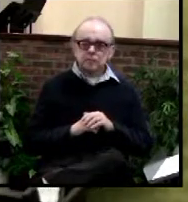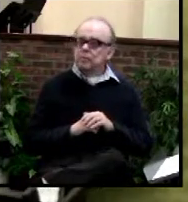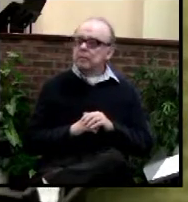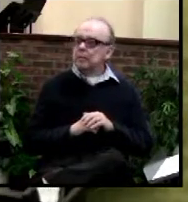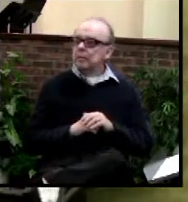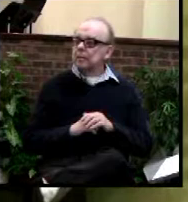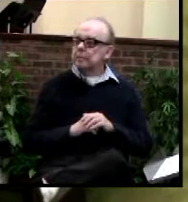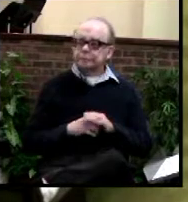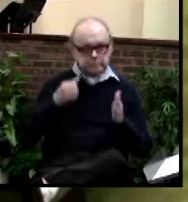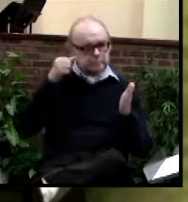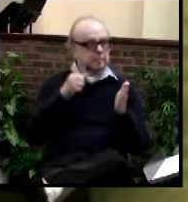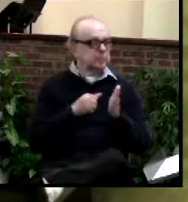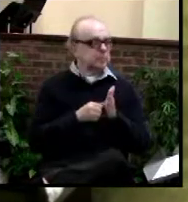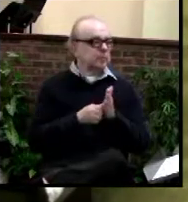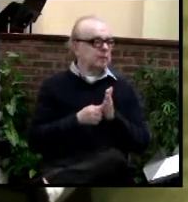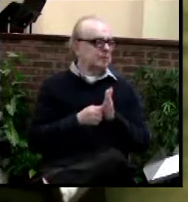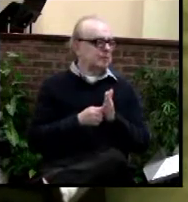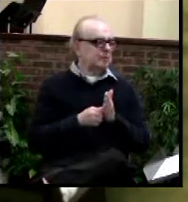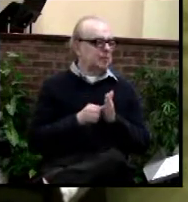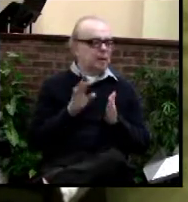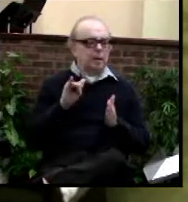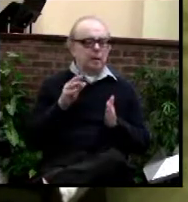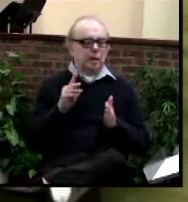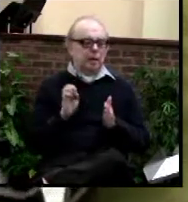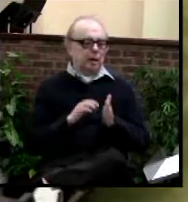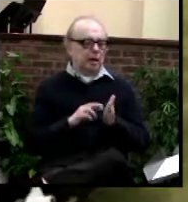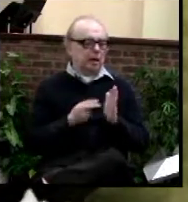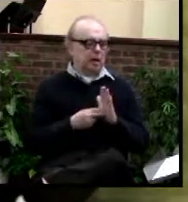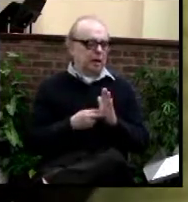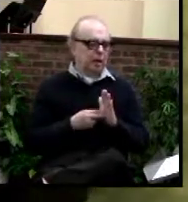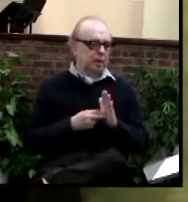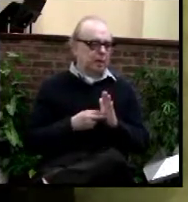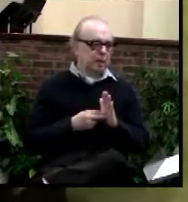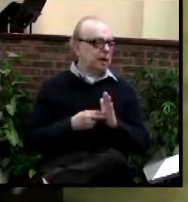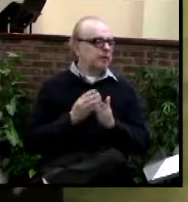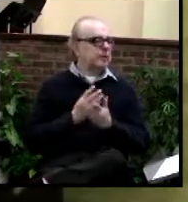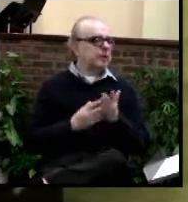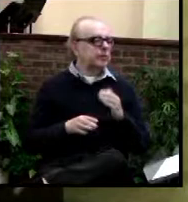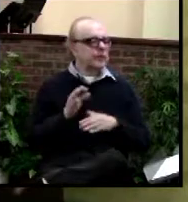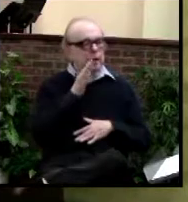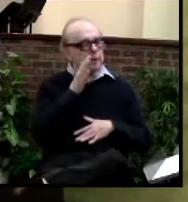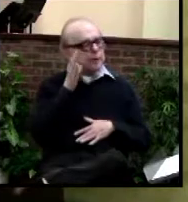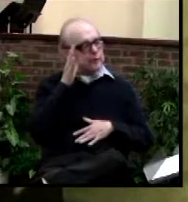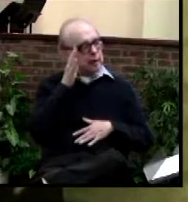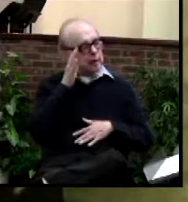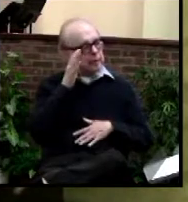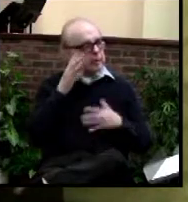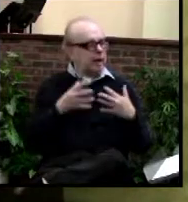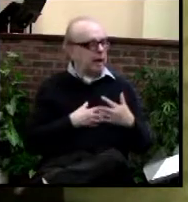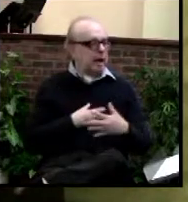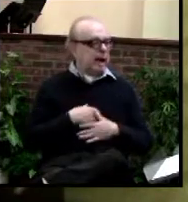Remember what a yoke is? A yoke is a piece of farm equipment which has two holes to it,